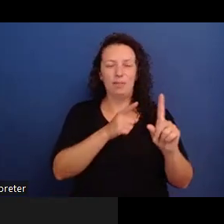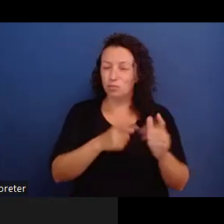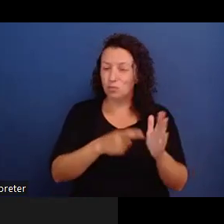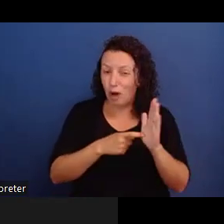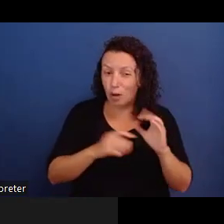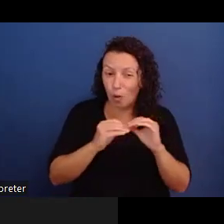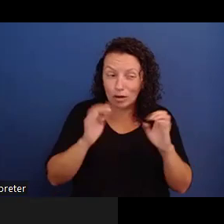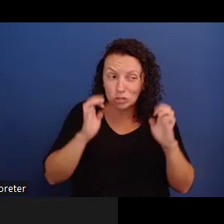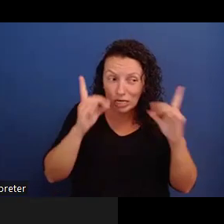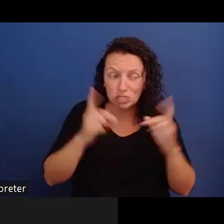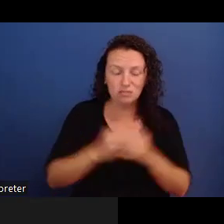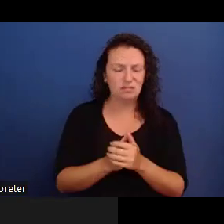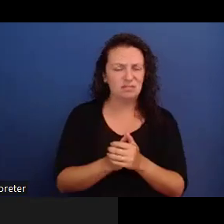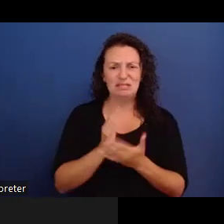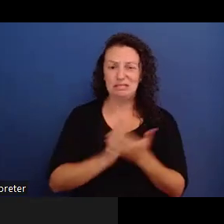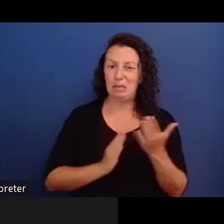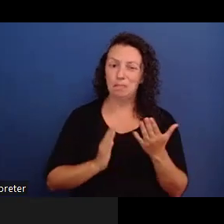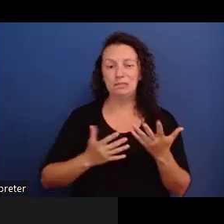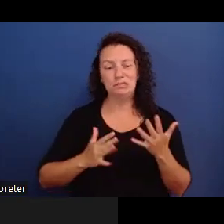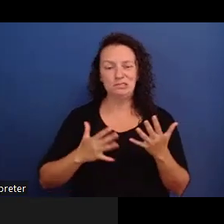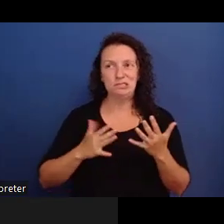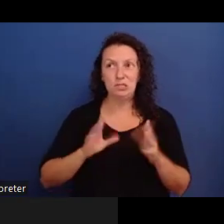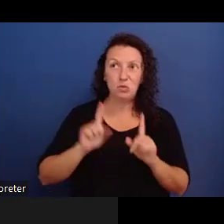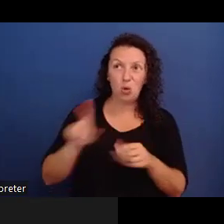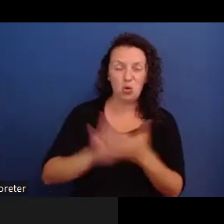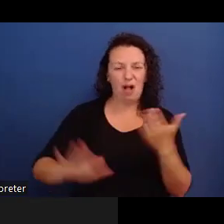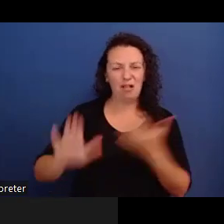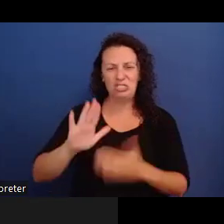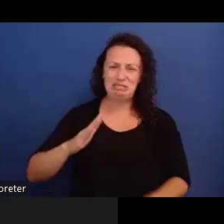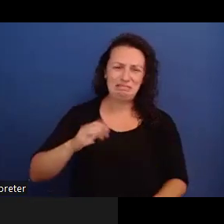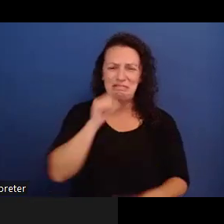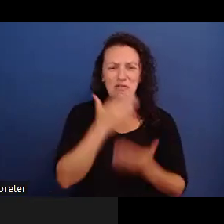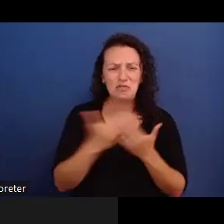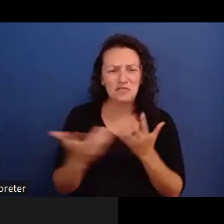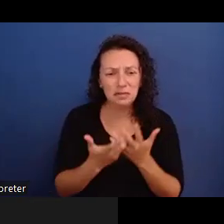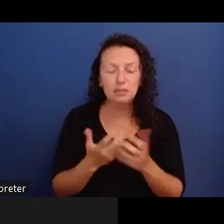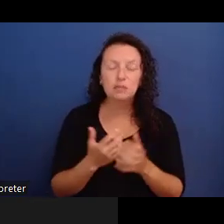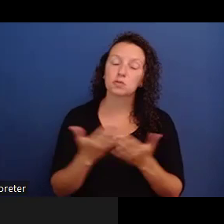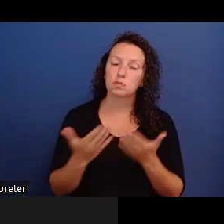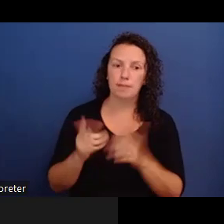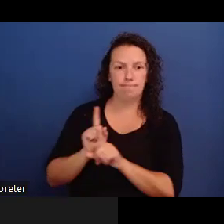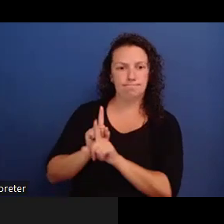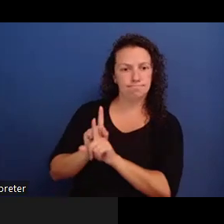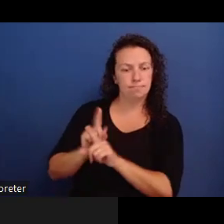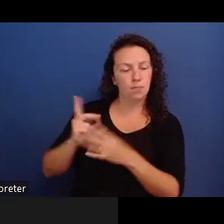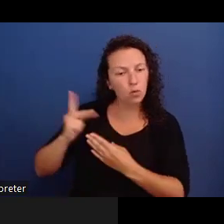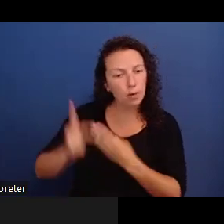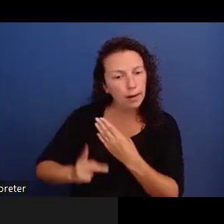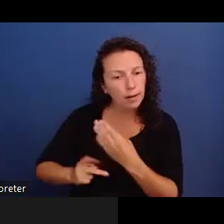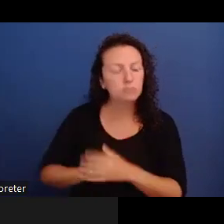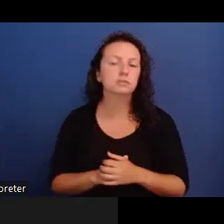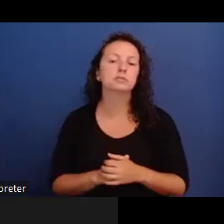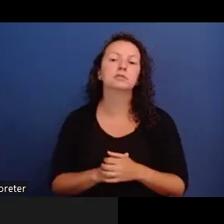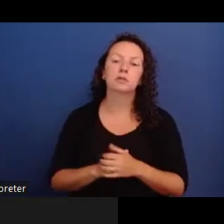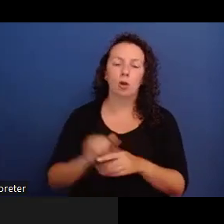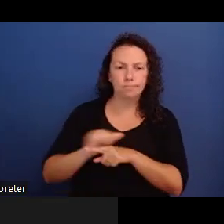that going to college really isn't their thing. So sometimes you can find apprenticeship programs, and using this tool,